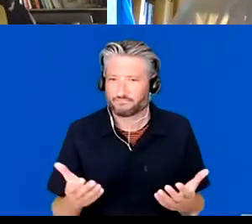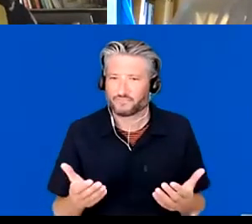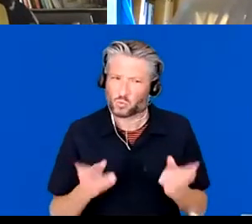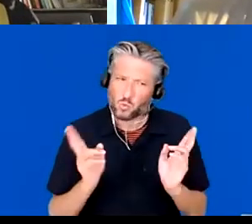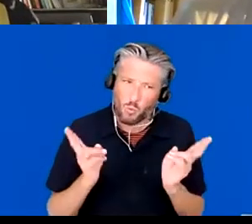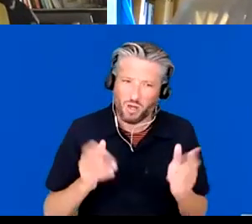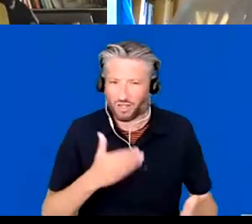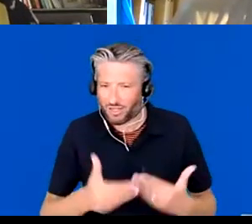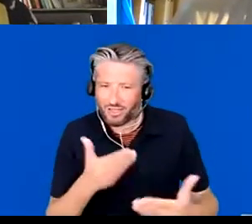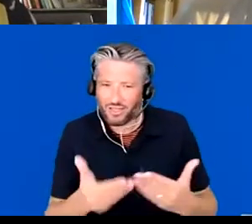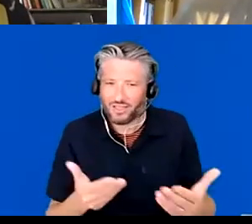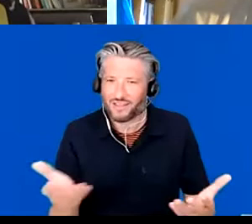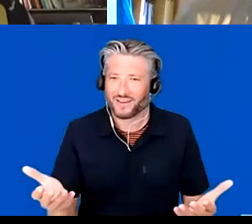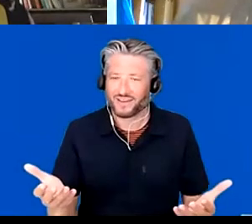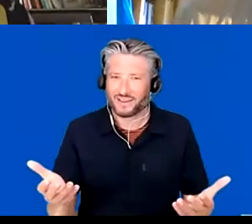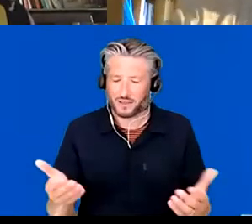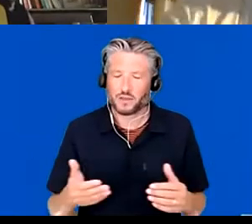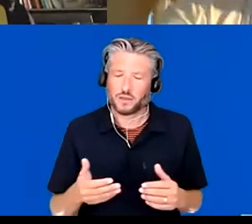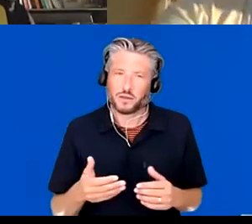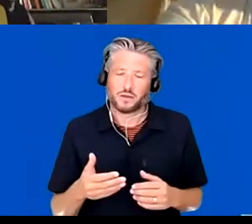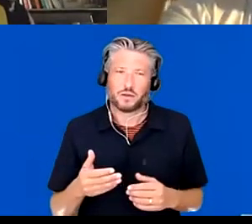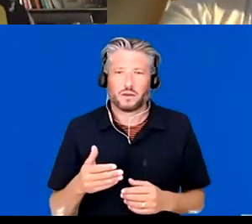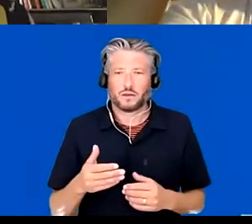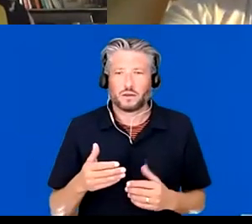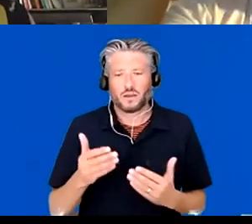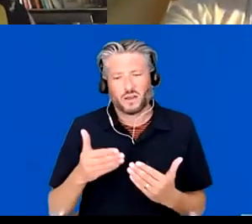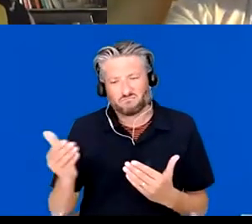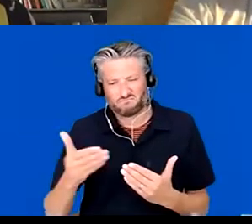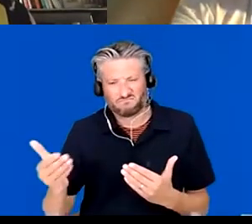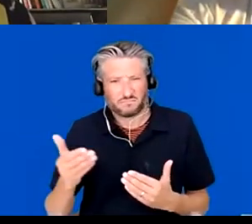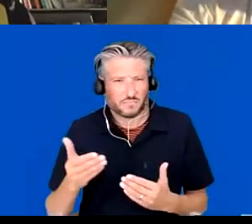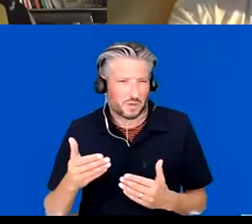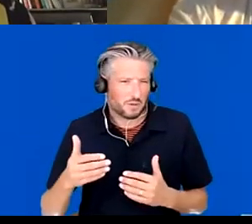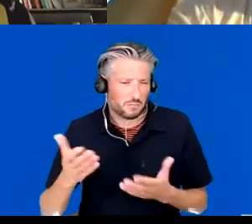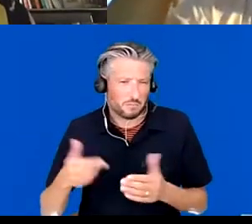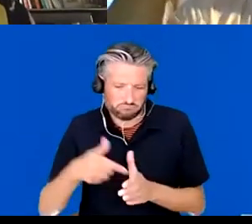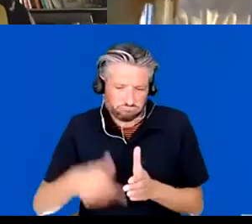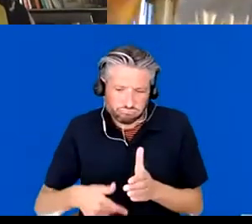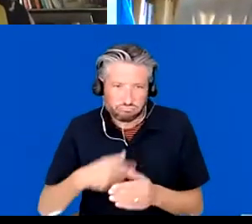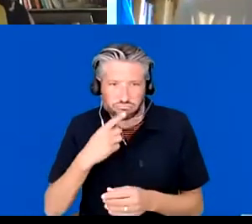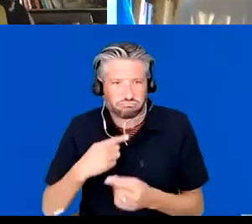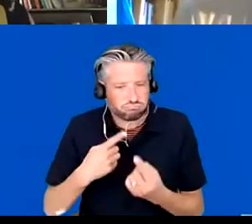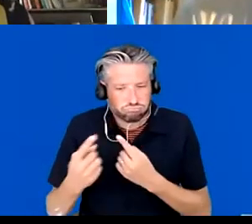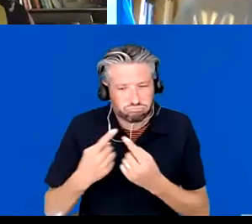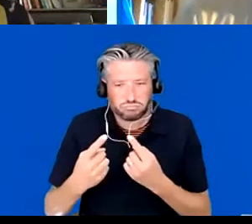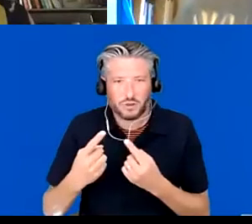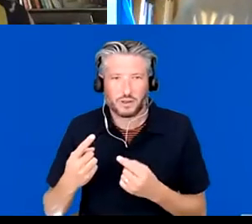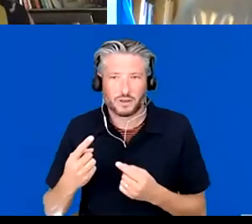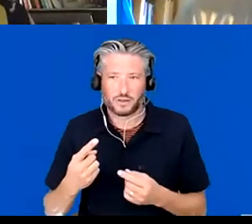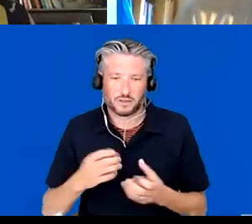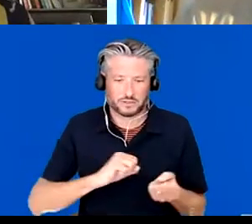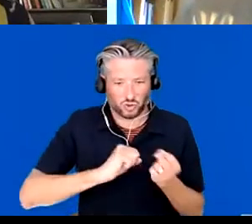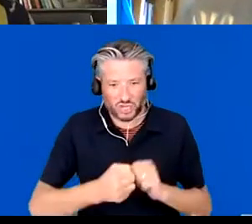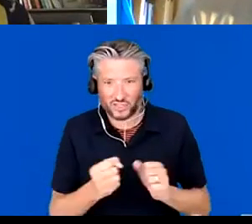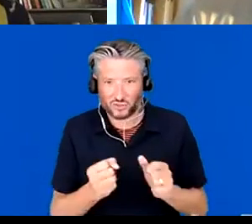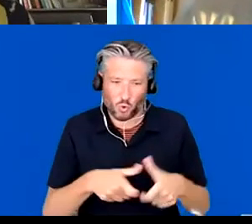online conferences versus a planned to be online conference. But one, in terms of specific feedback, one thing that people commented on quite